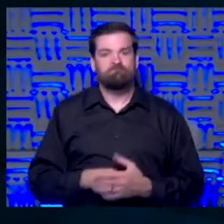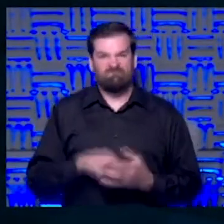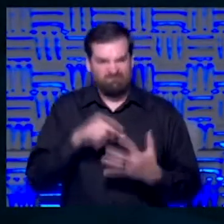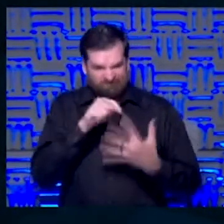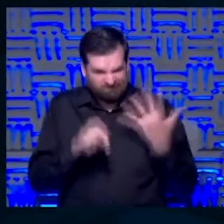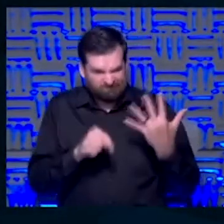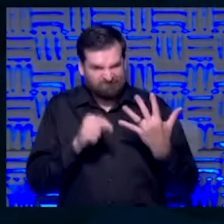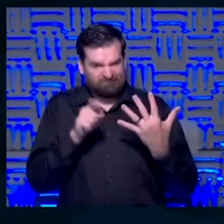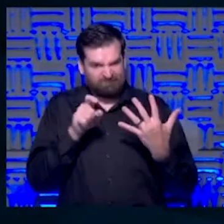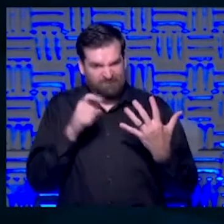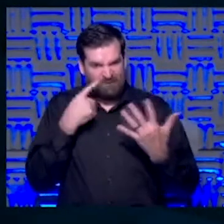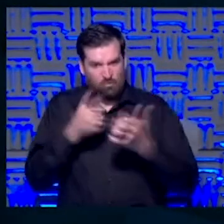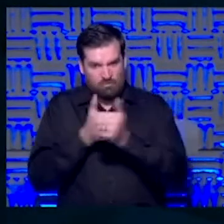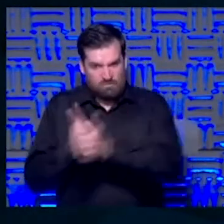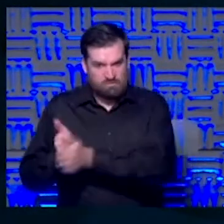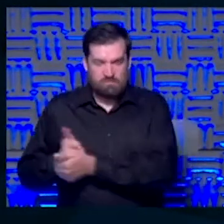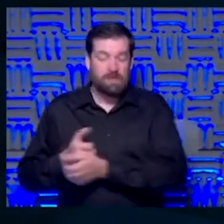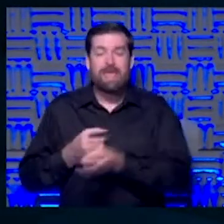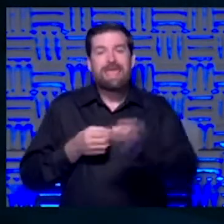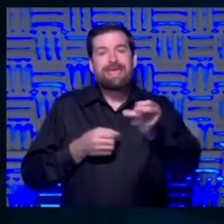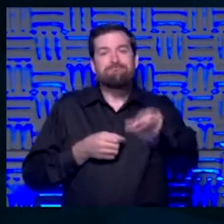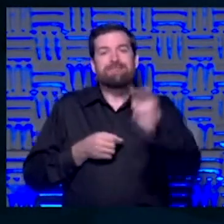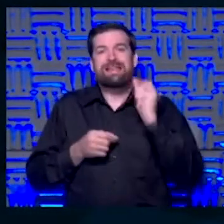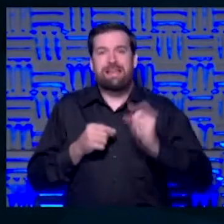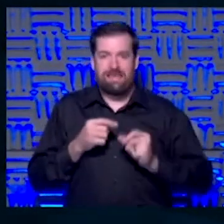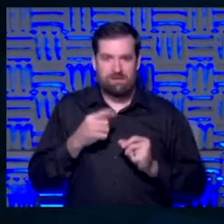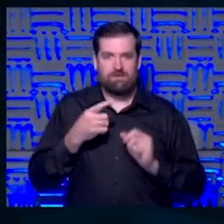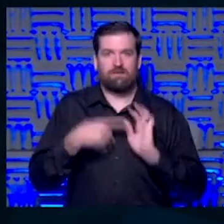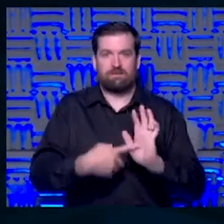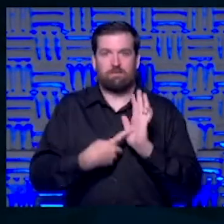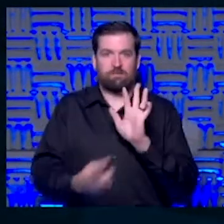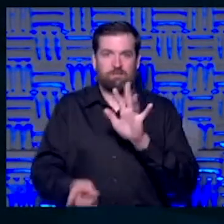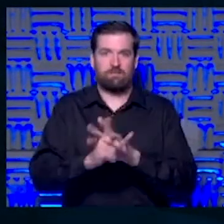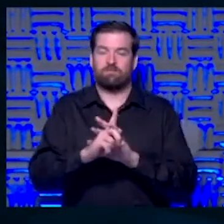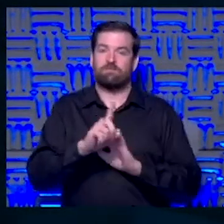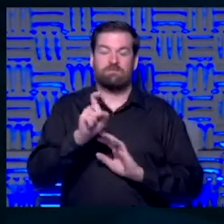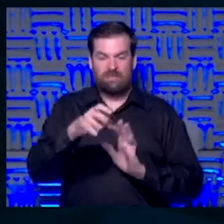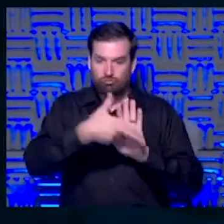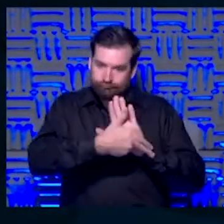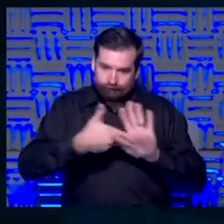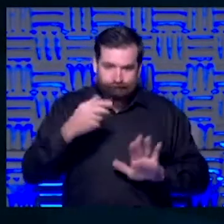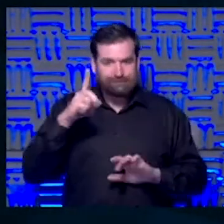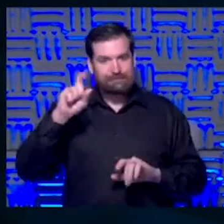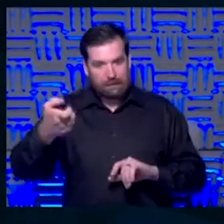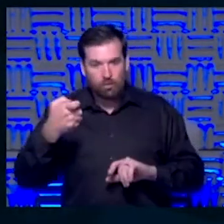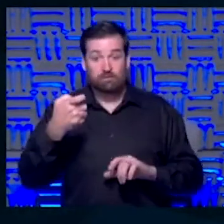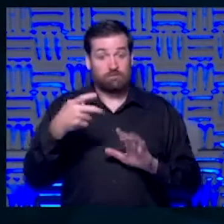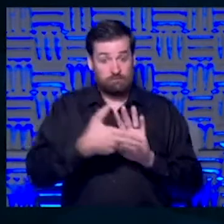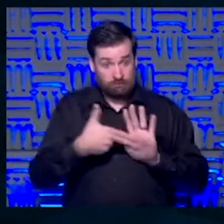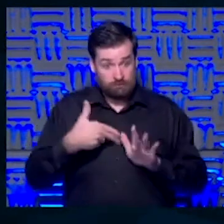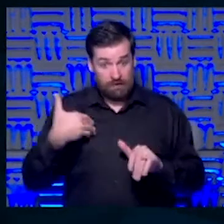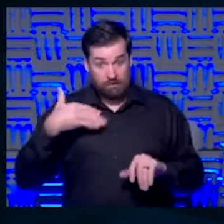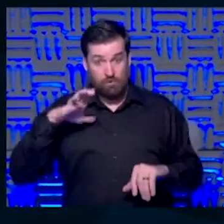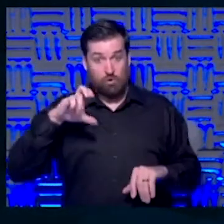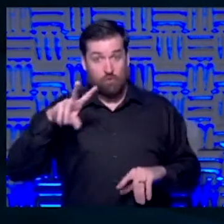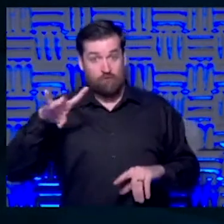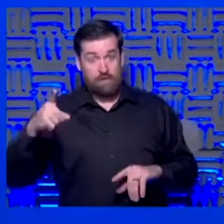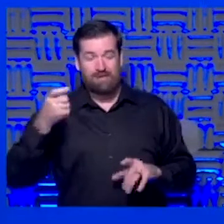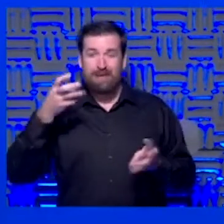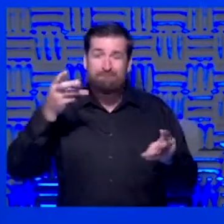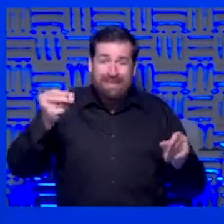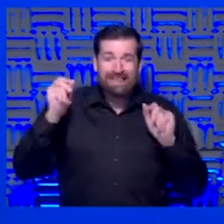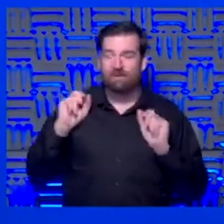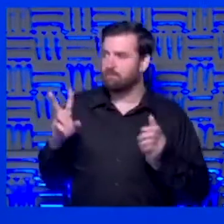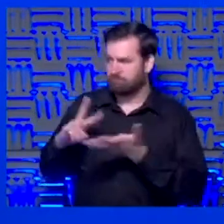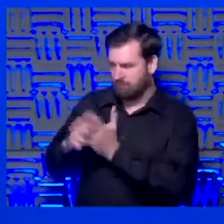to essentially immediately when somebody's symptomatic. We need to find out, make a diagnosis, and figure out if they have COVID-19. So